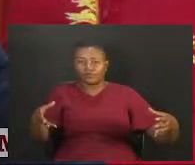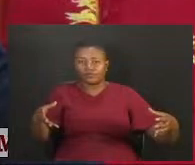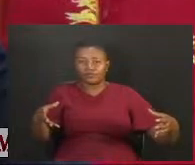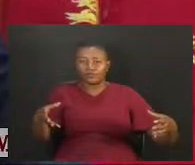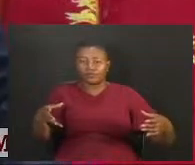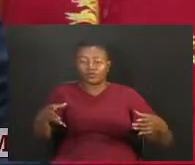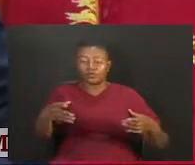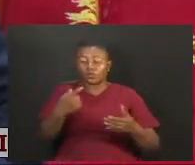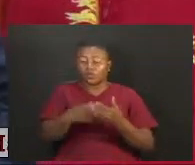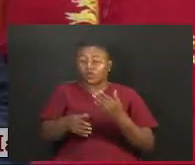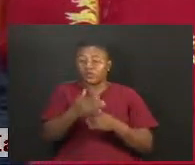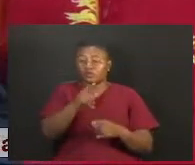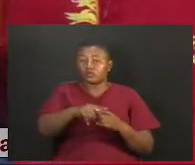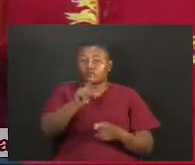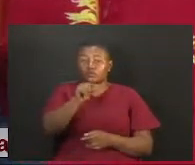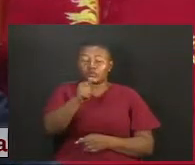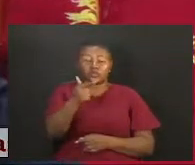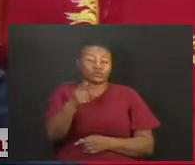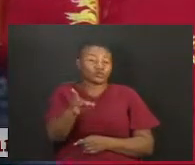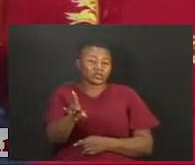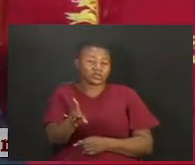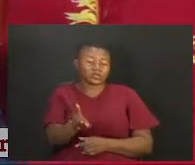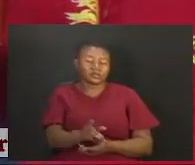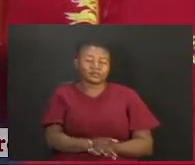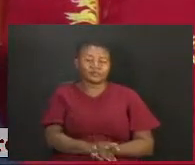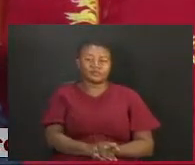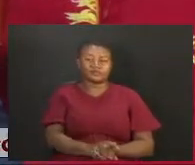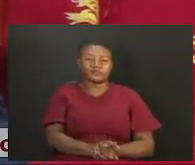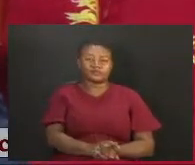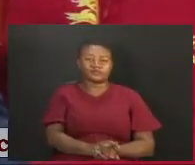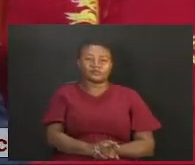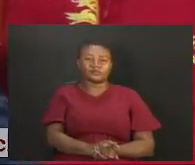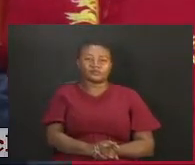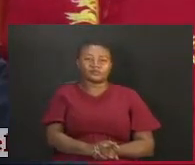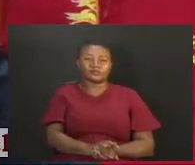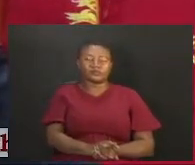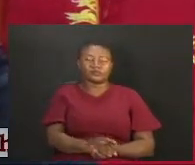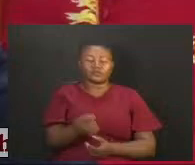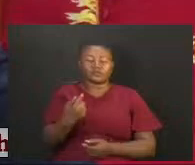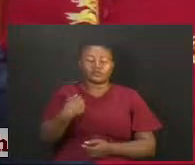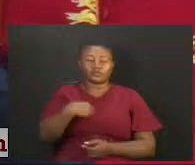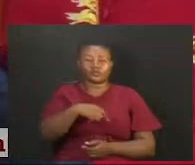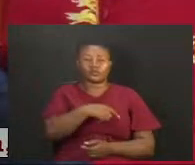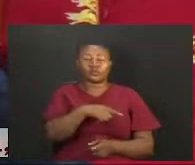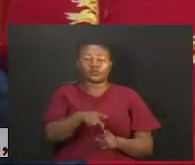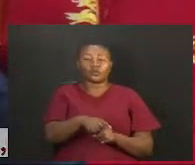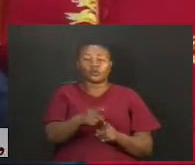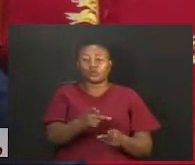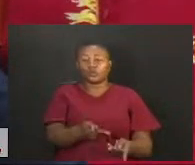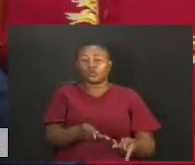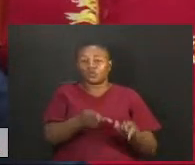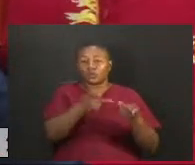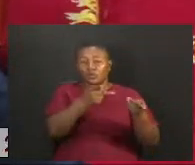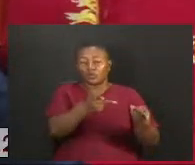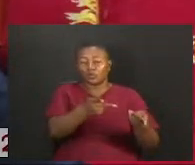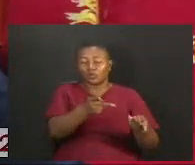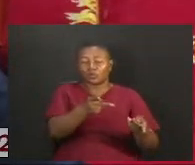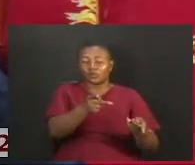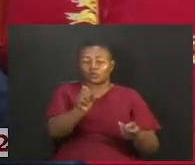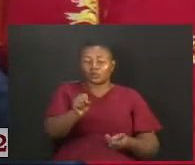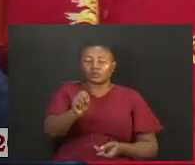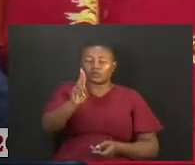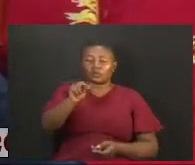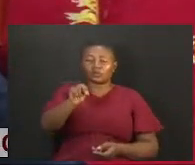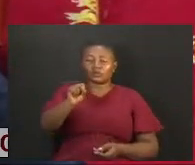2028. Mr. Speaker, we also propose to extend the sunset clause of the